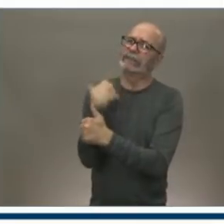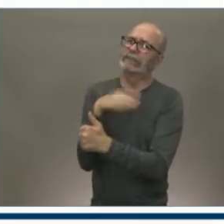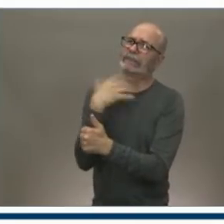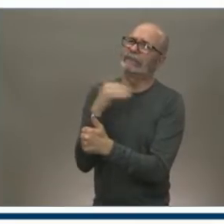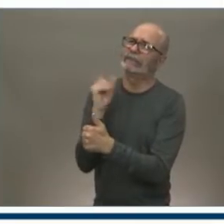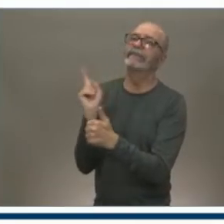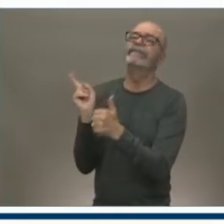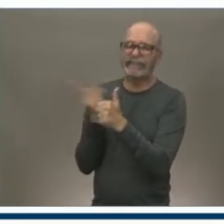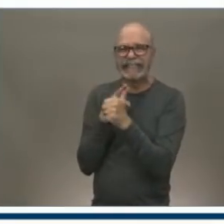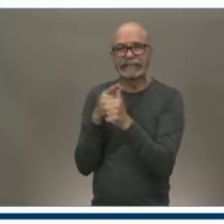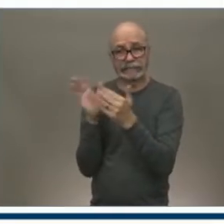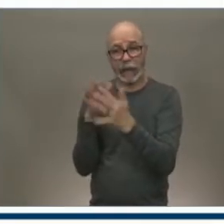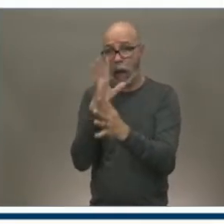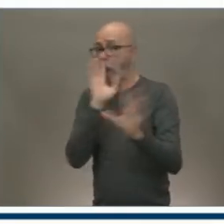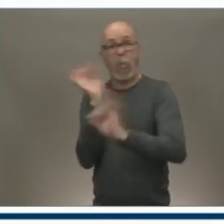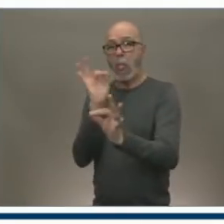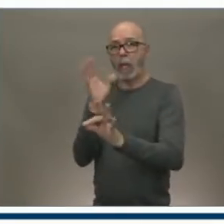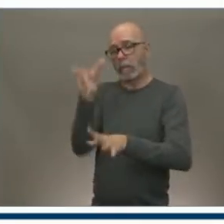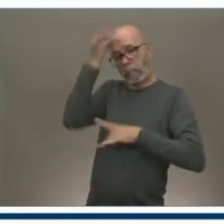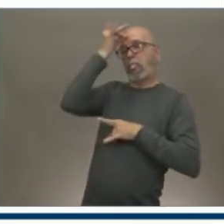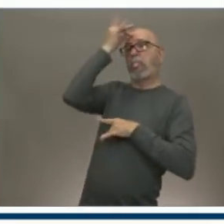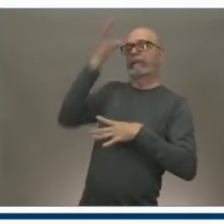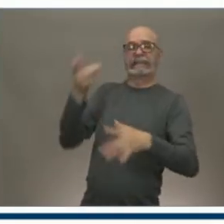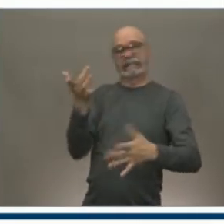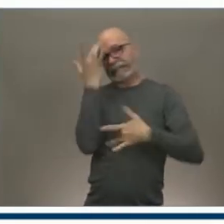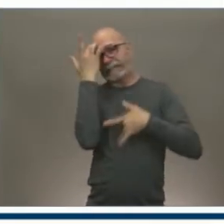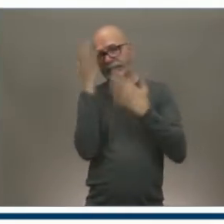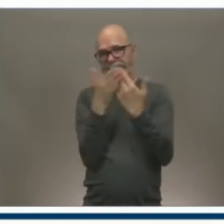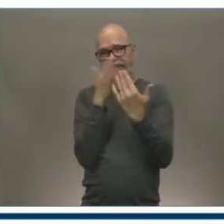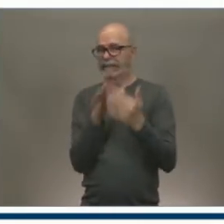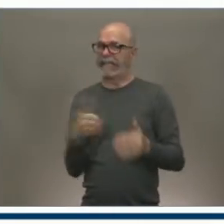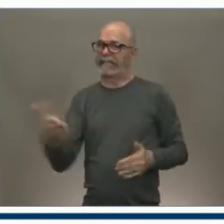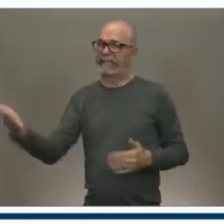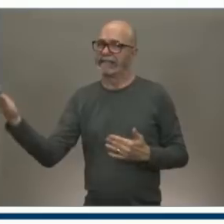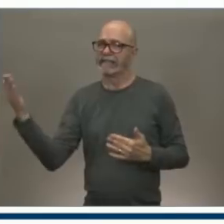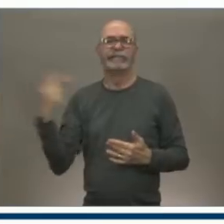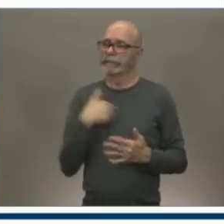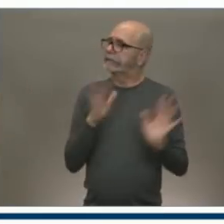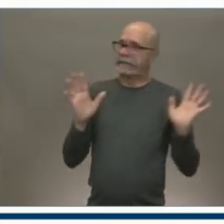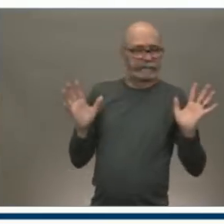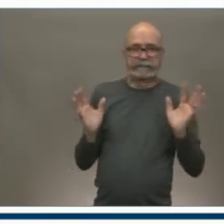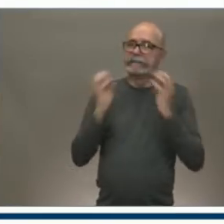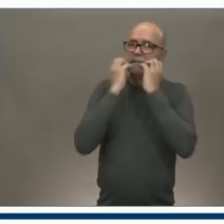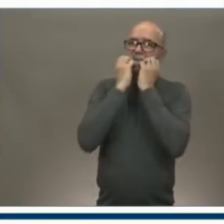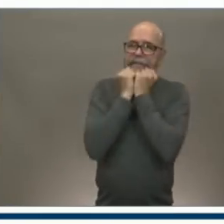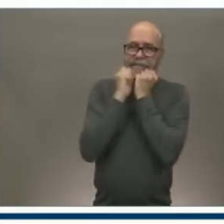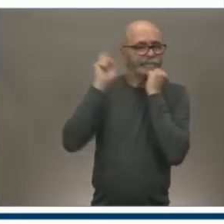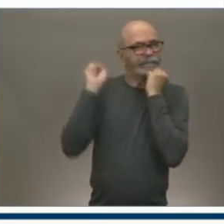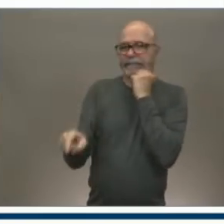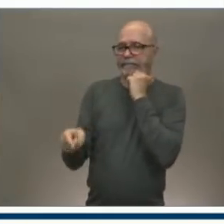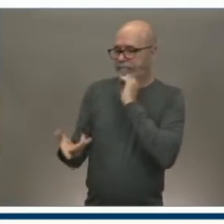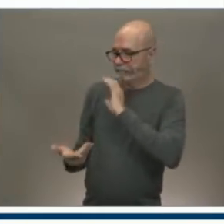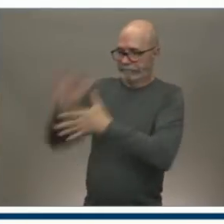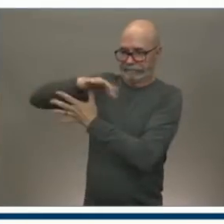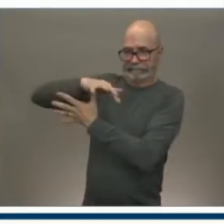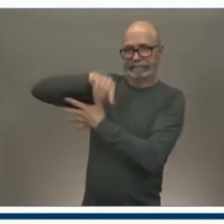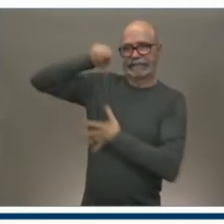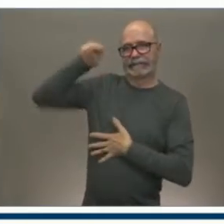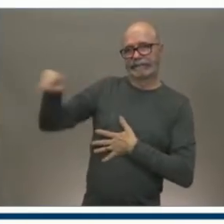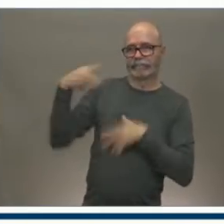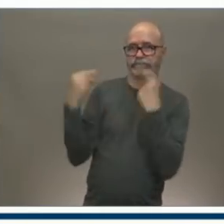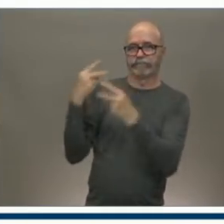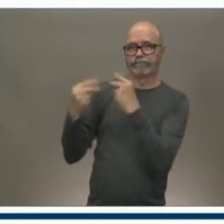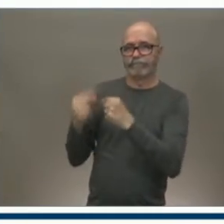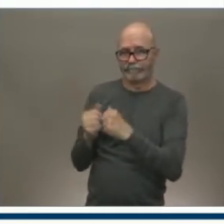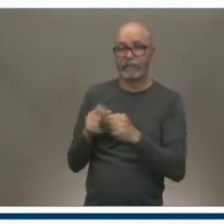death from COVID-19, and we have a responsibility to vaccinate those most at risk first. We know that in Canada,